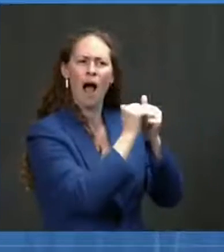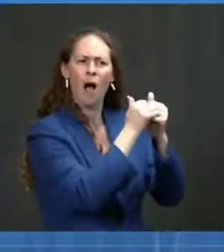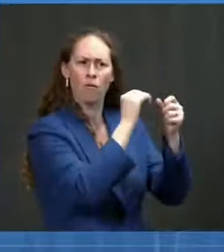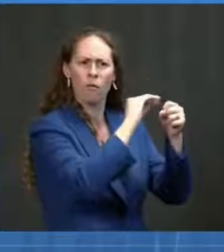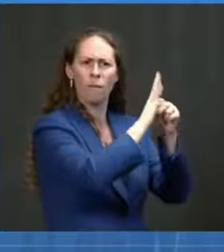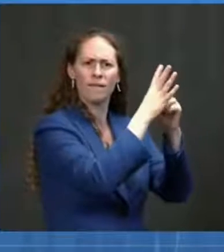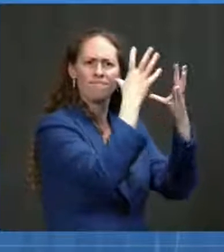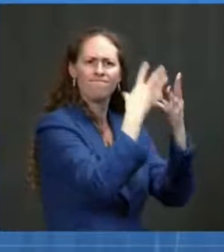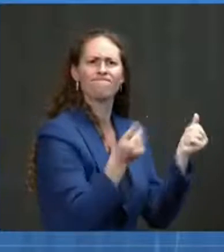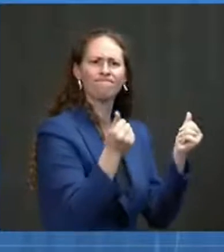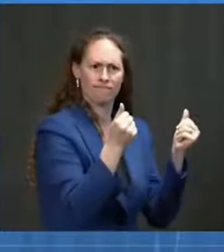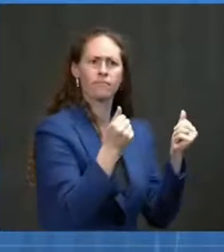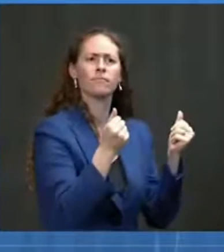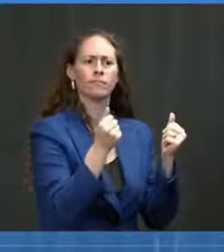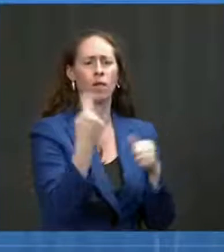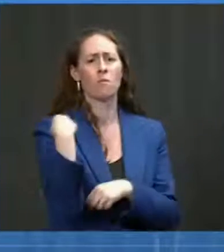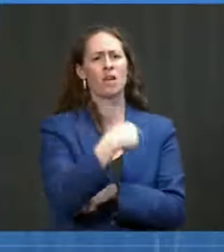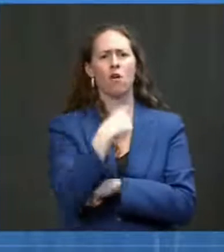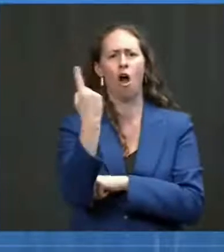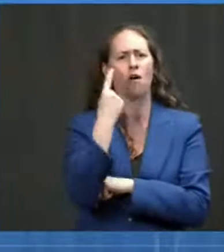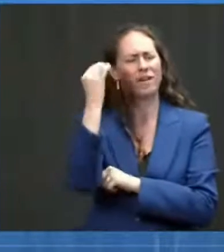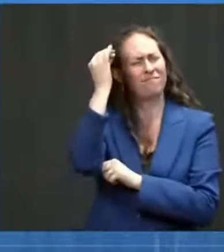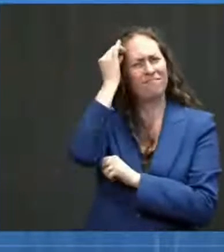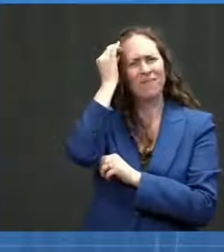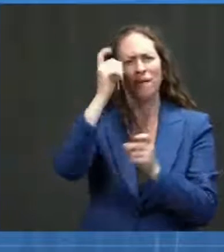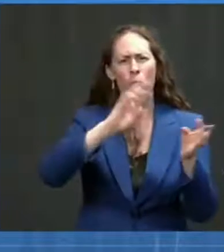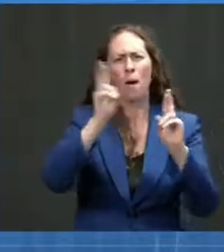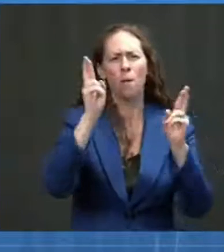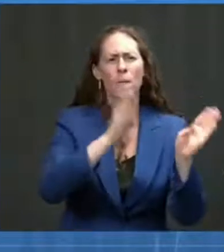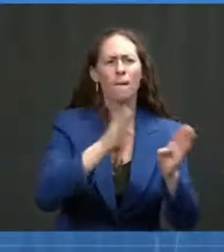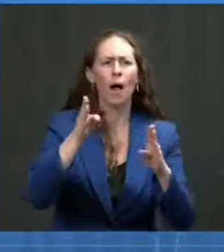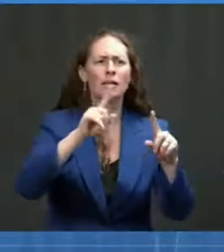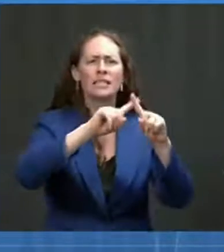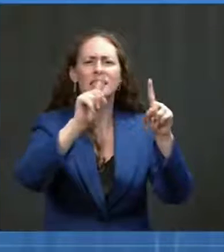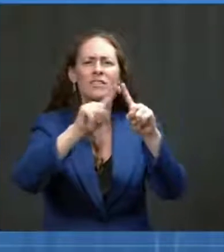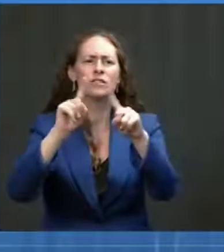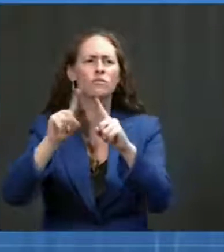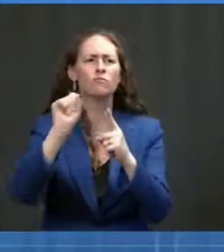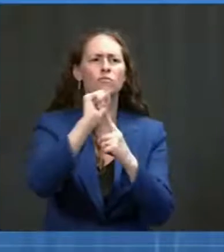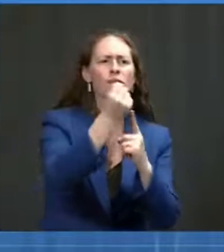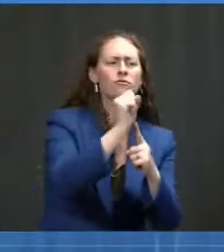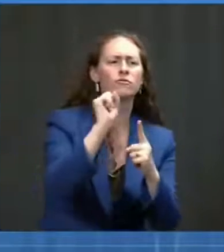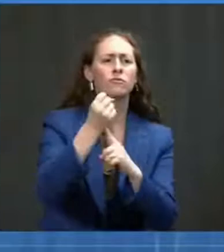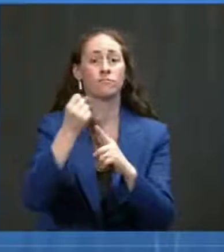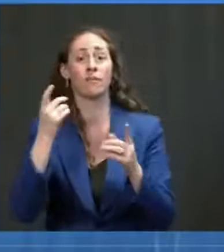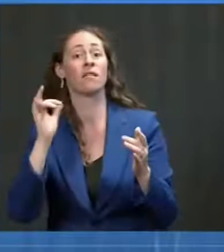scenario, including the potential need for vaccine booster shots.